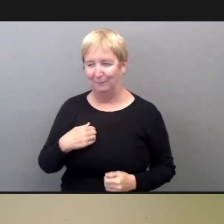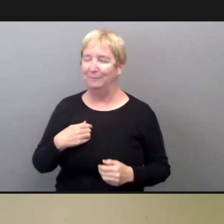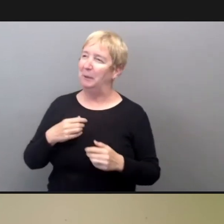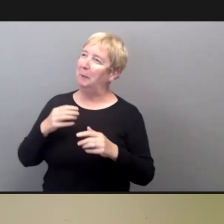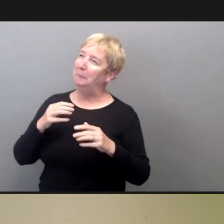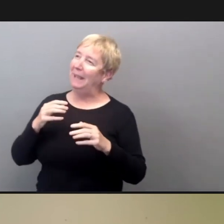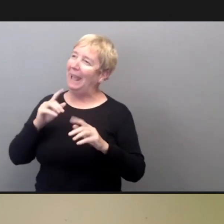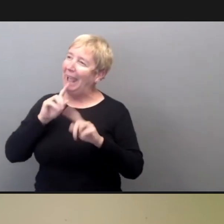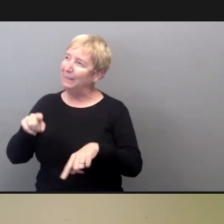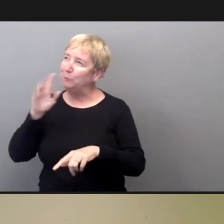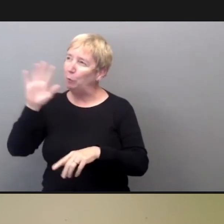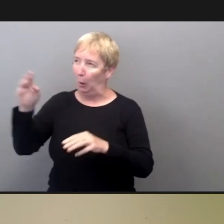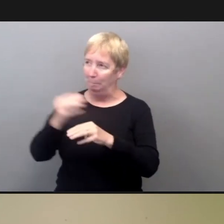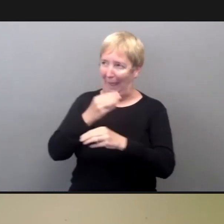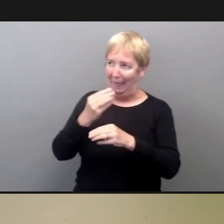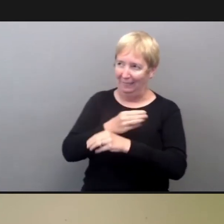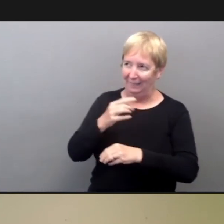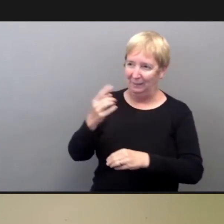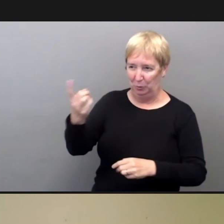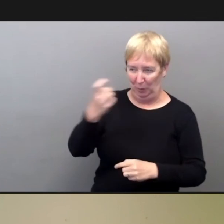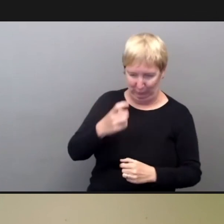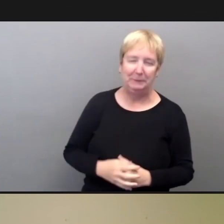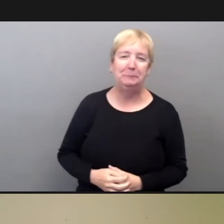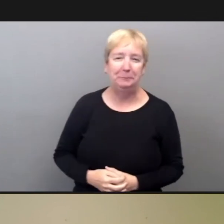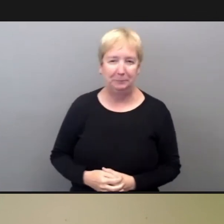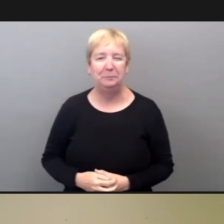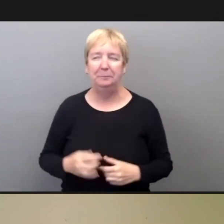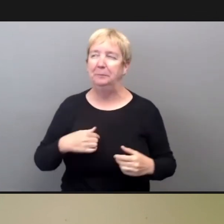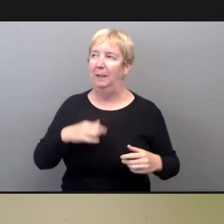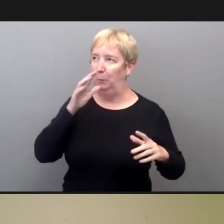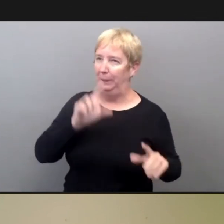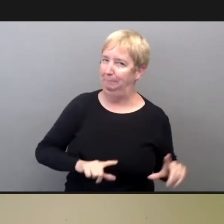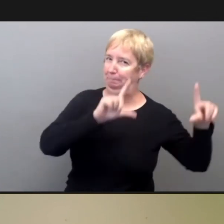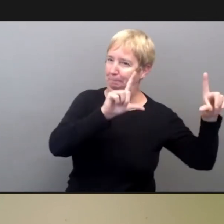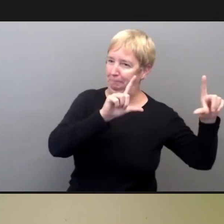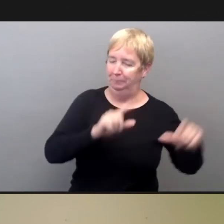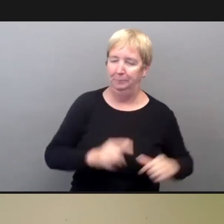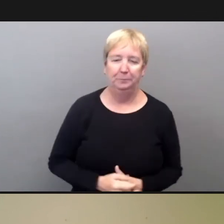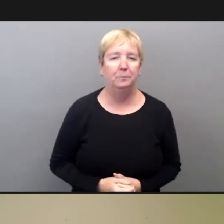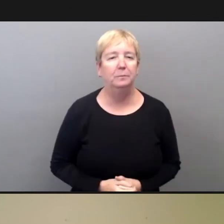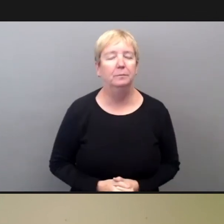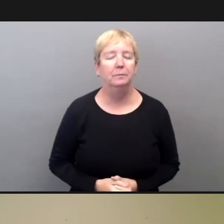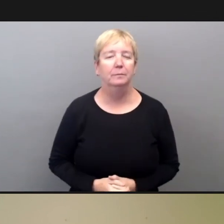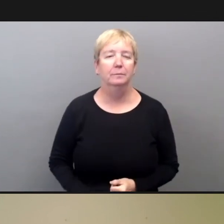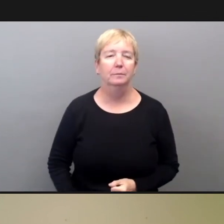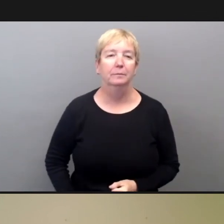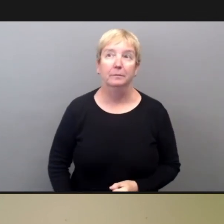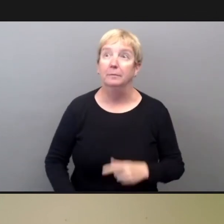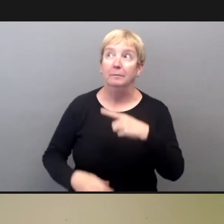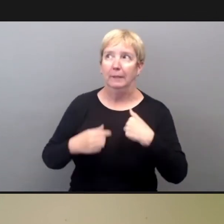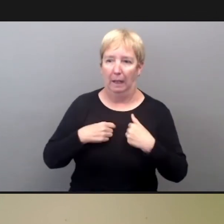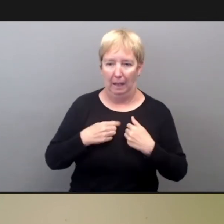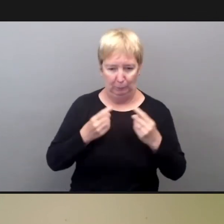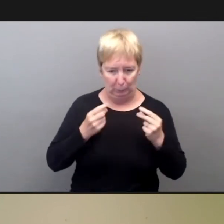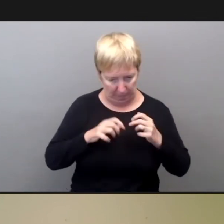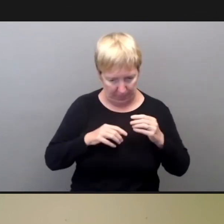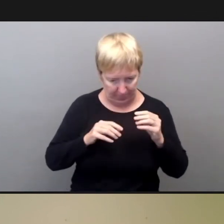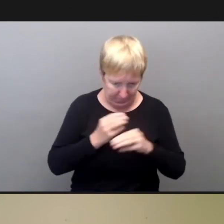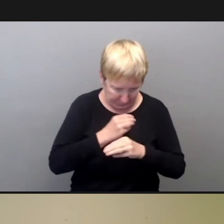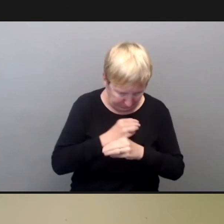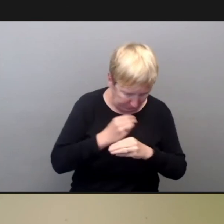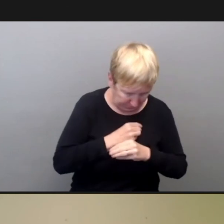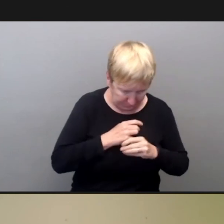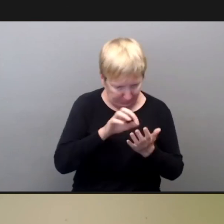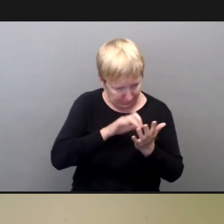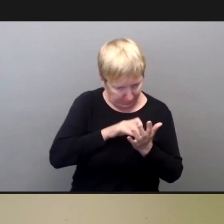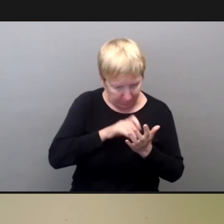question answer. So let me pull that up for you, Julia. I had to do some quick math right now